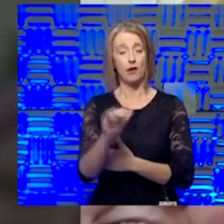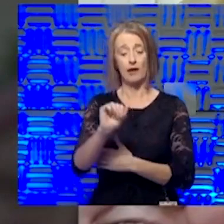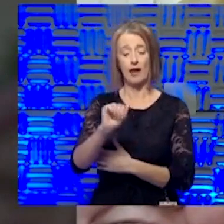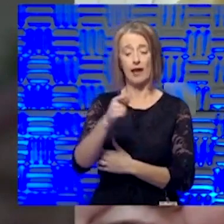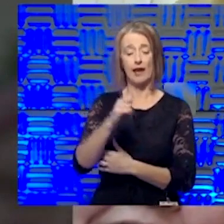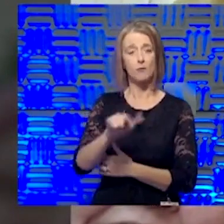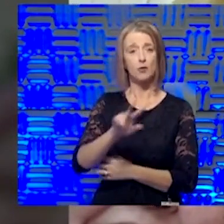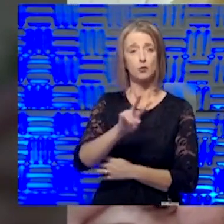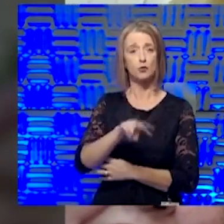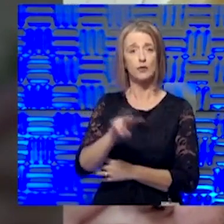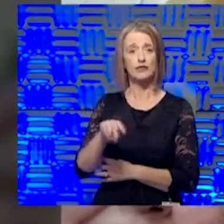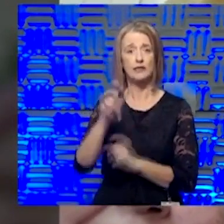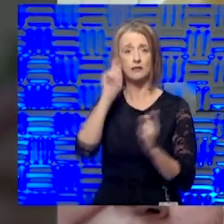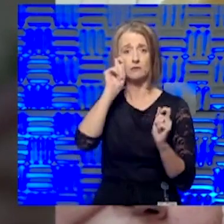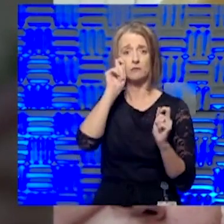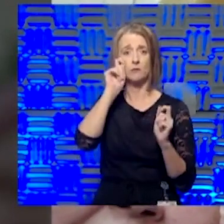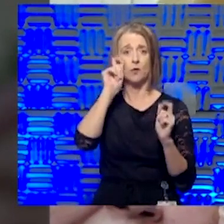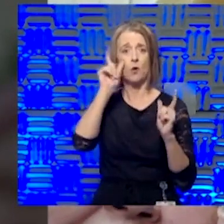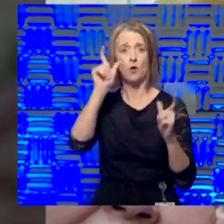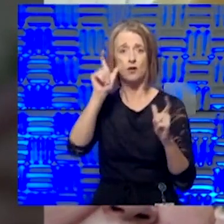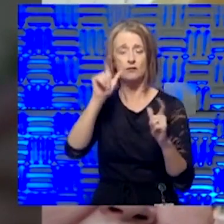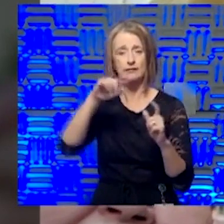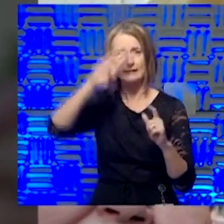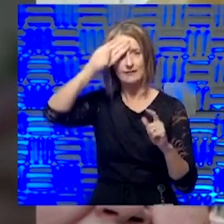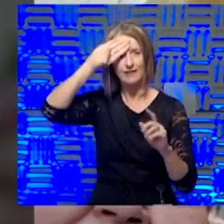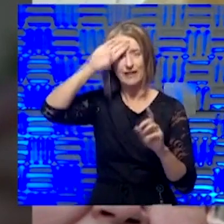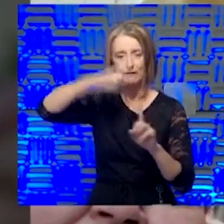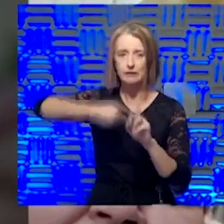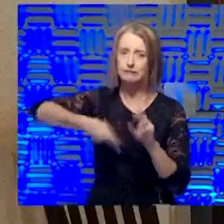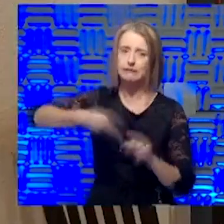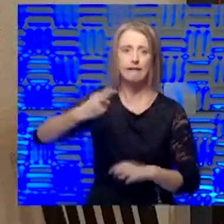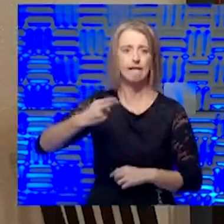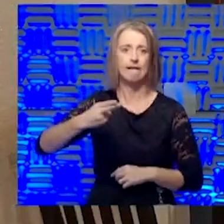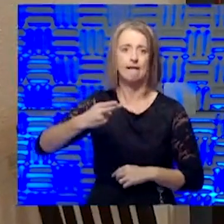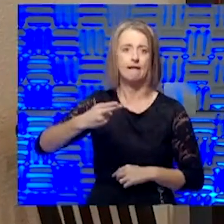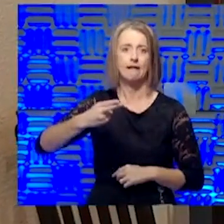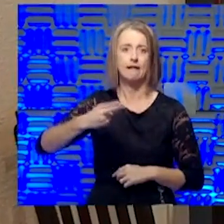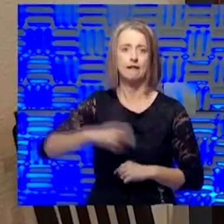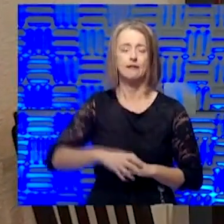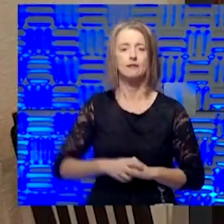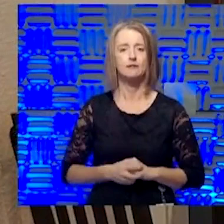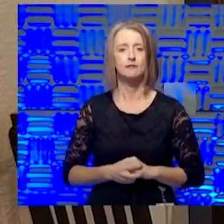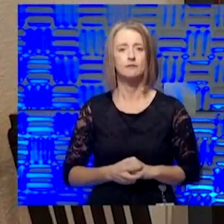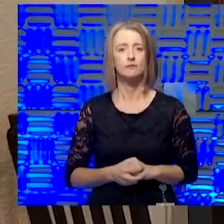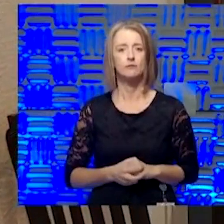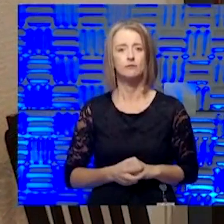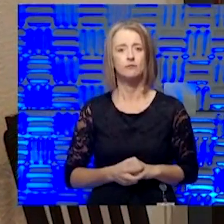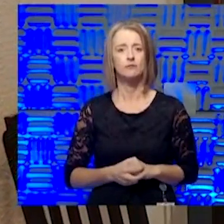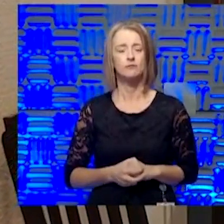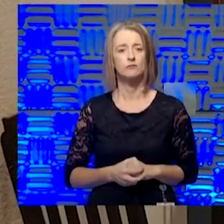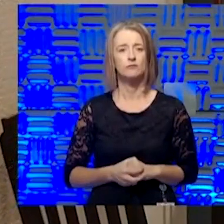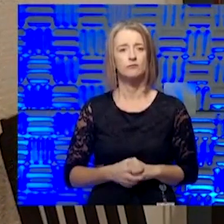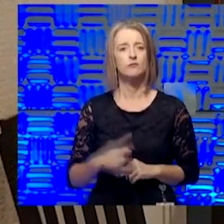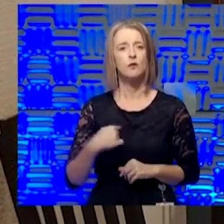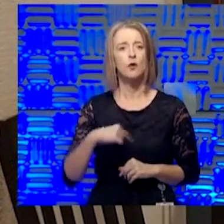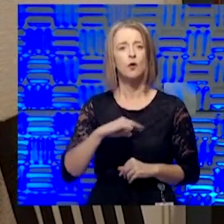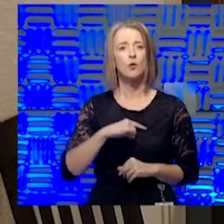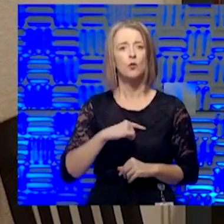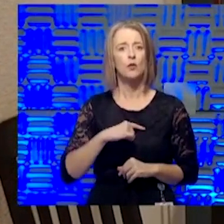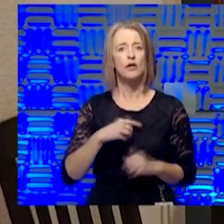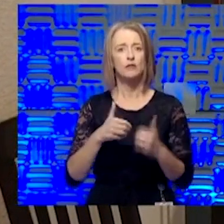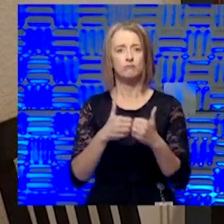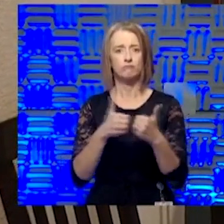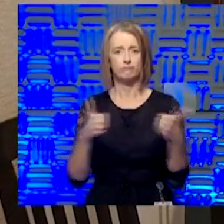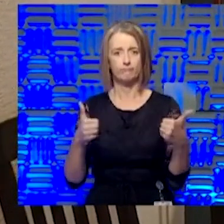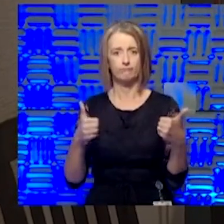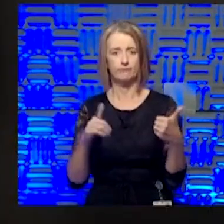22nd, he woke up with a high fever, and we separated. He